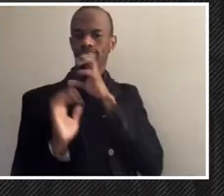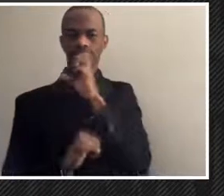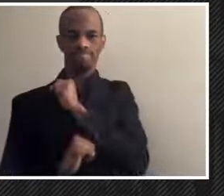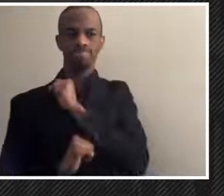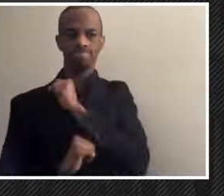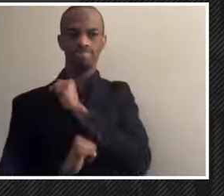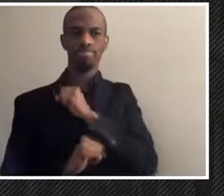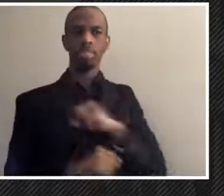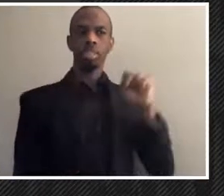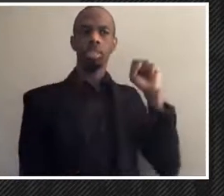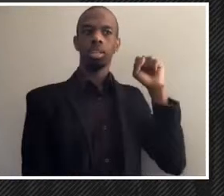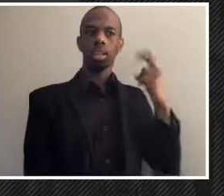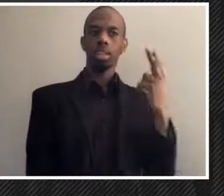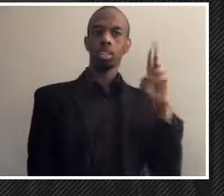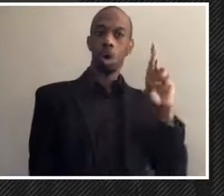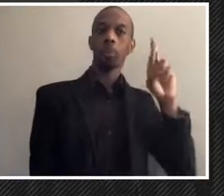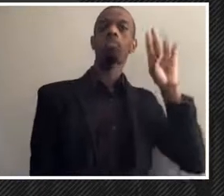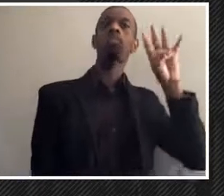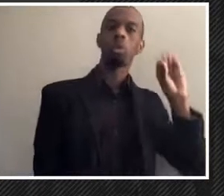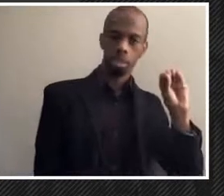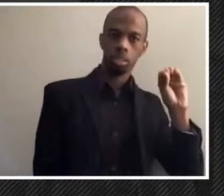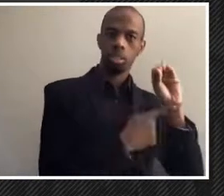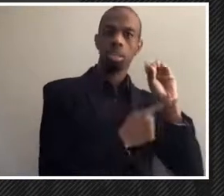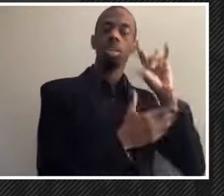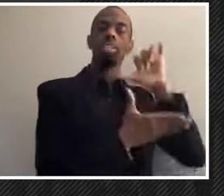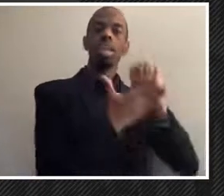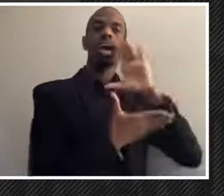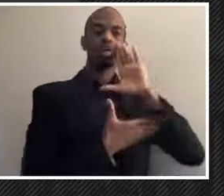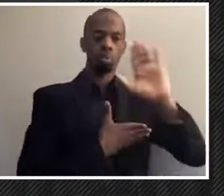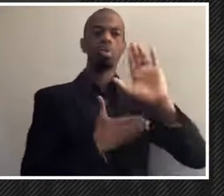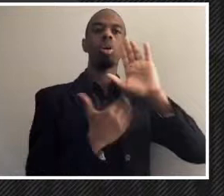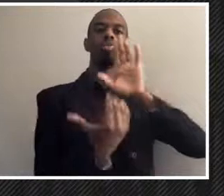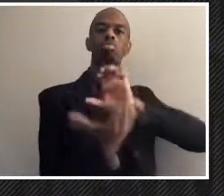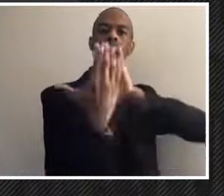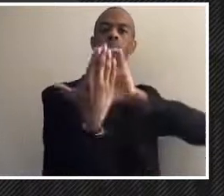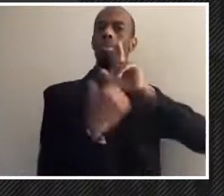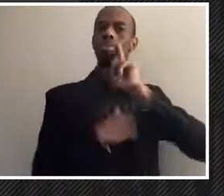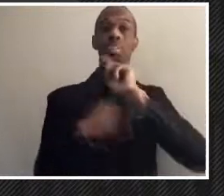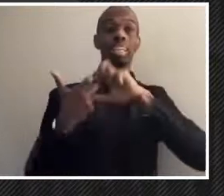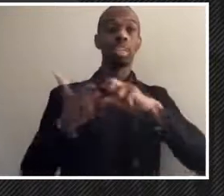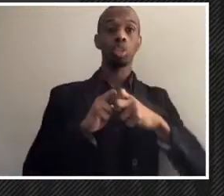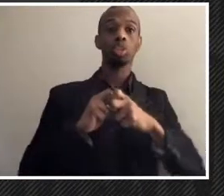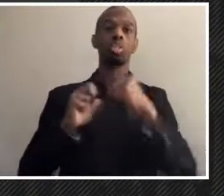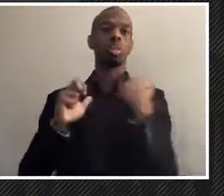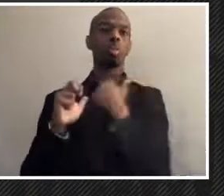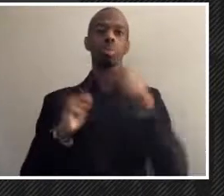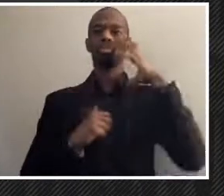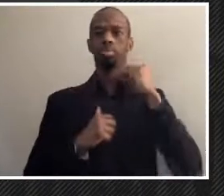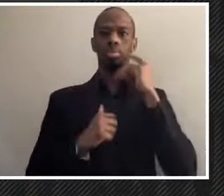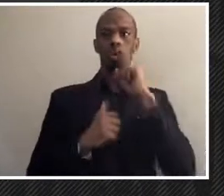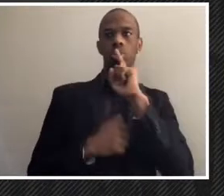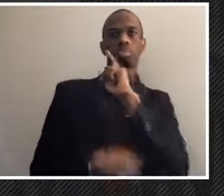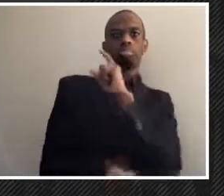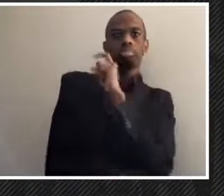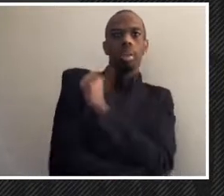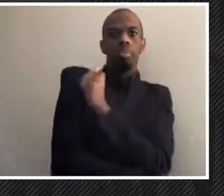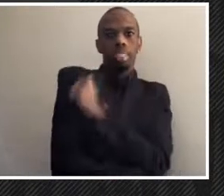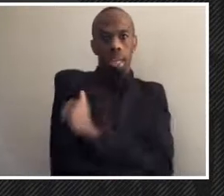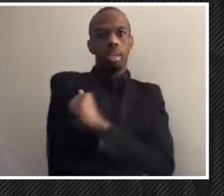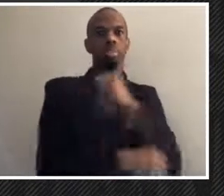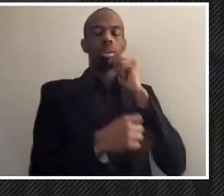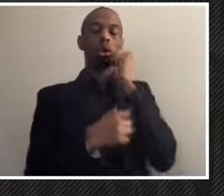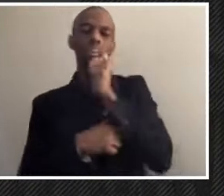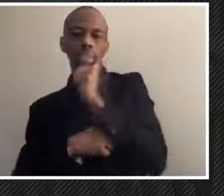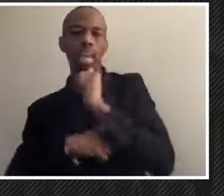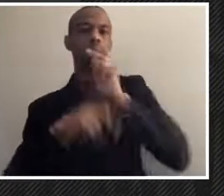to Congress on how we address those things. There was a hearing a couple of days ago, but people are still now just learning and acknowledging the